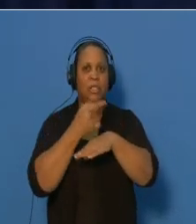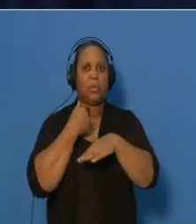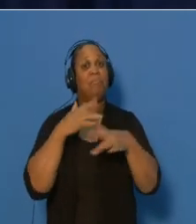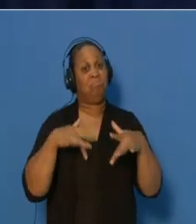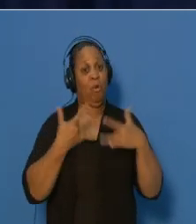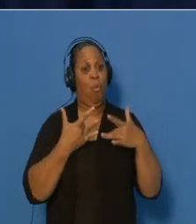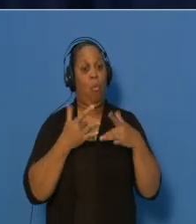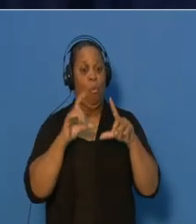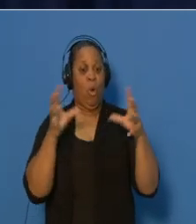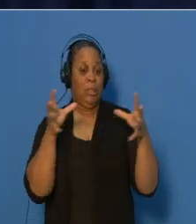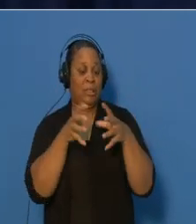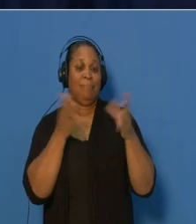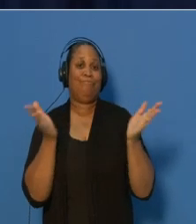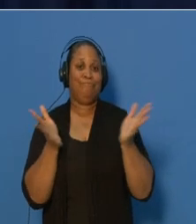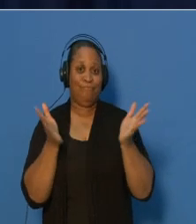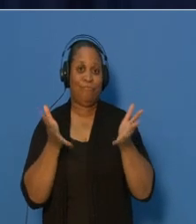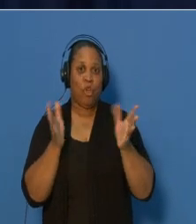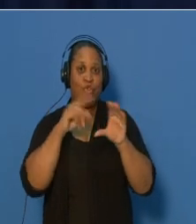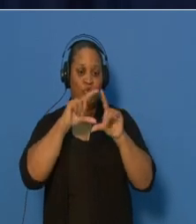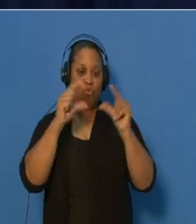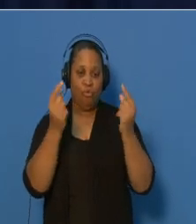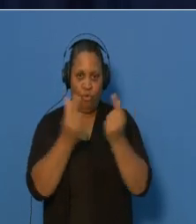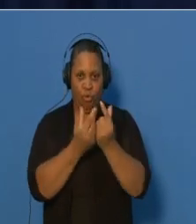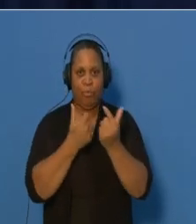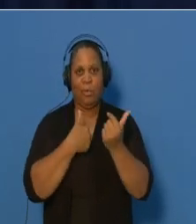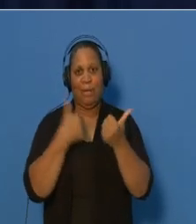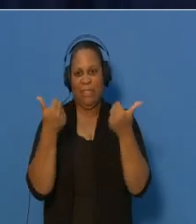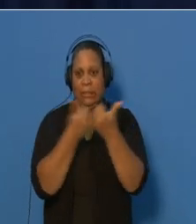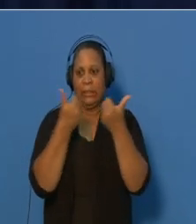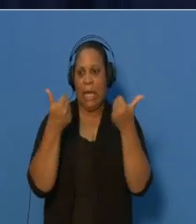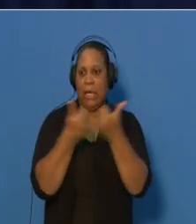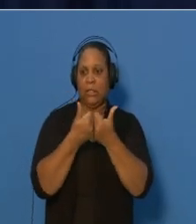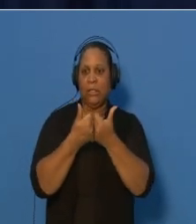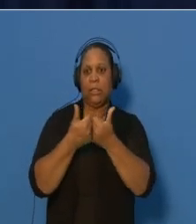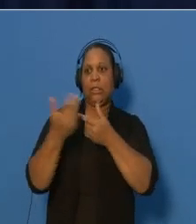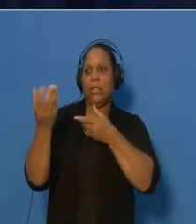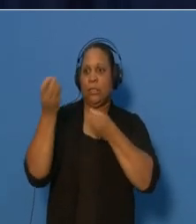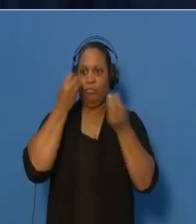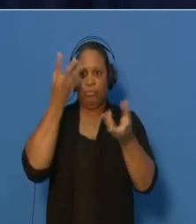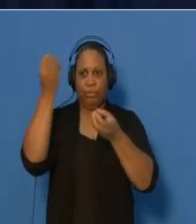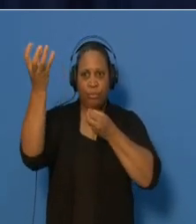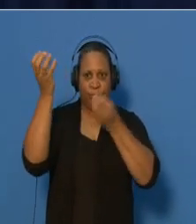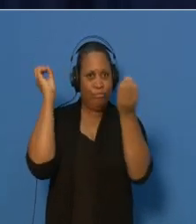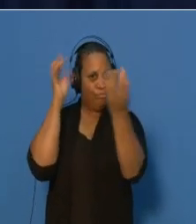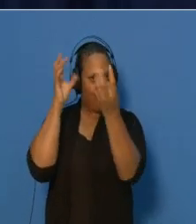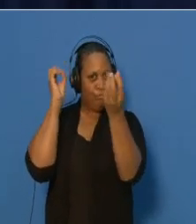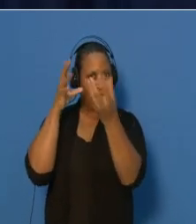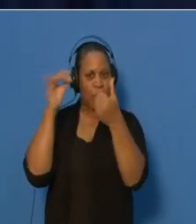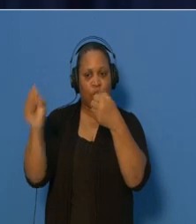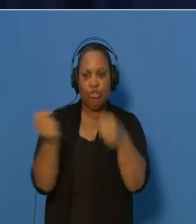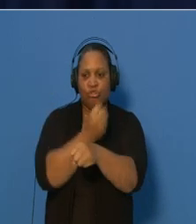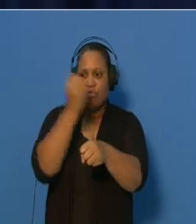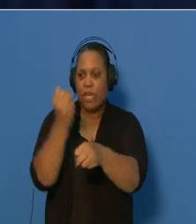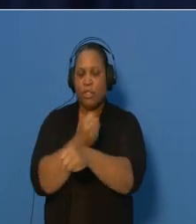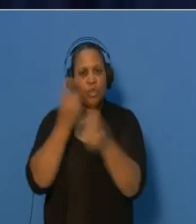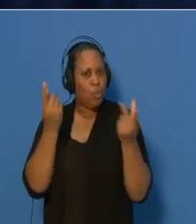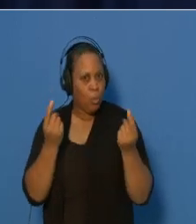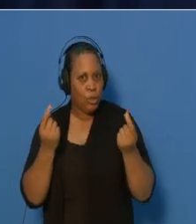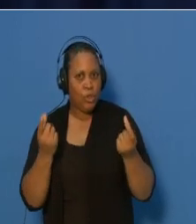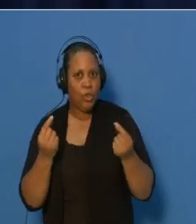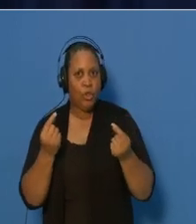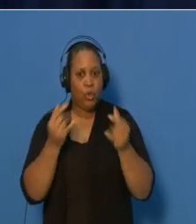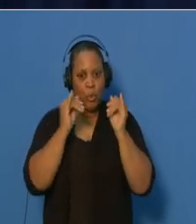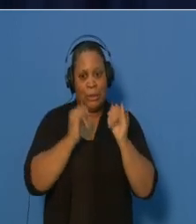and we keep in constant contact and communications of the challenges of which we're individually facing, the strategies of which we're using inside of our